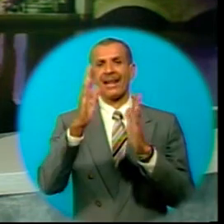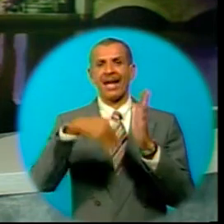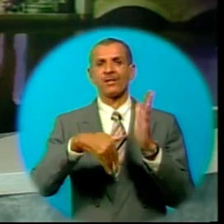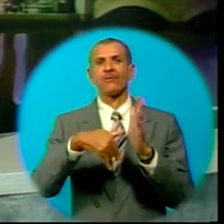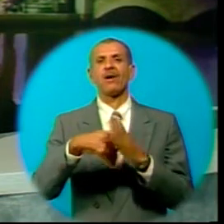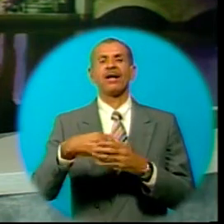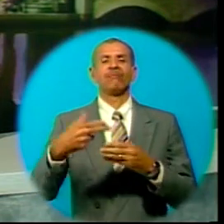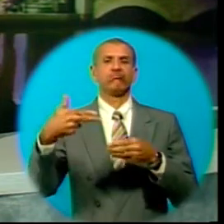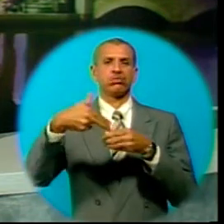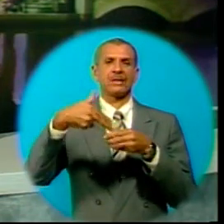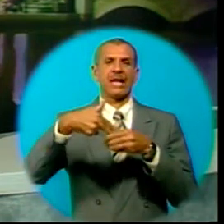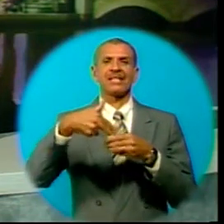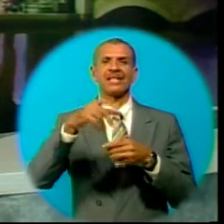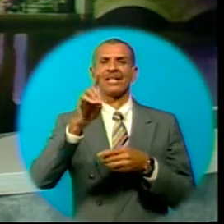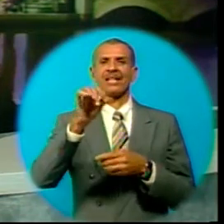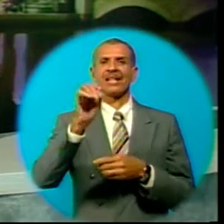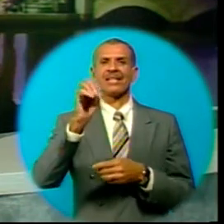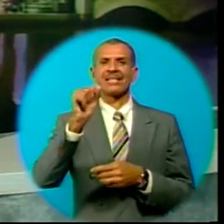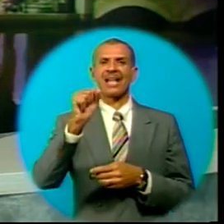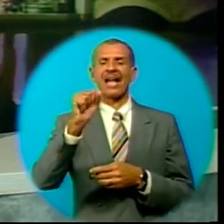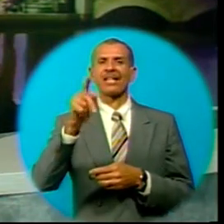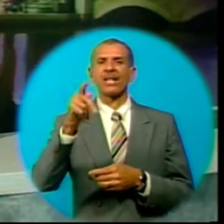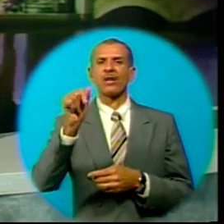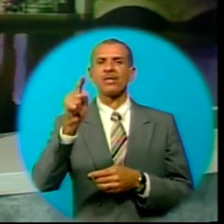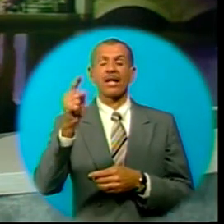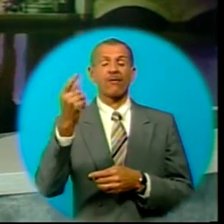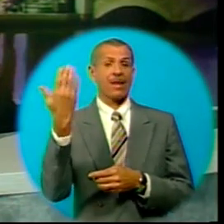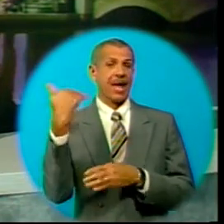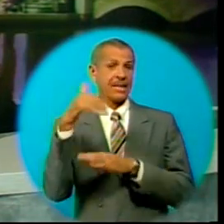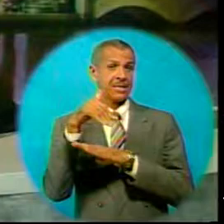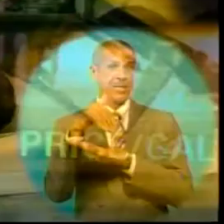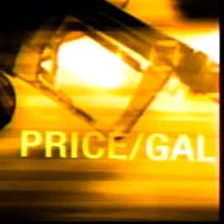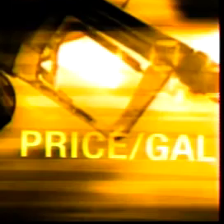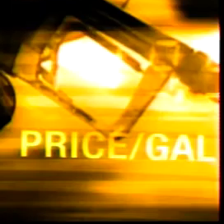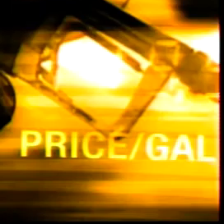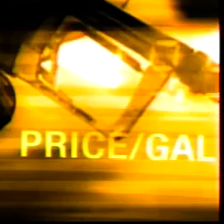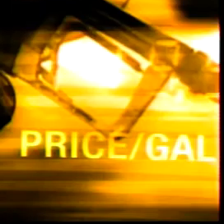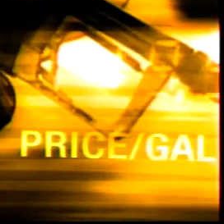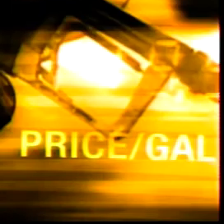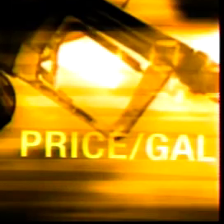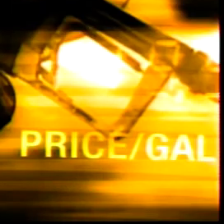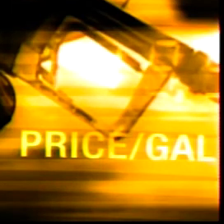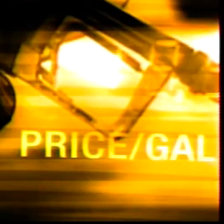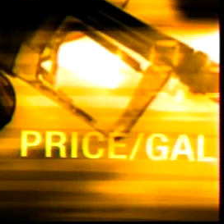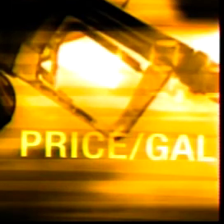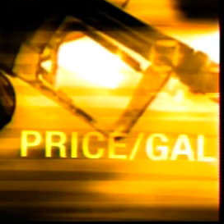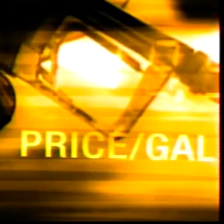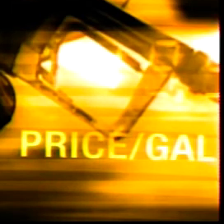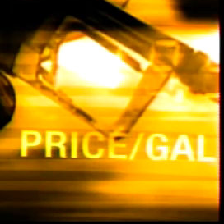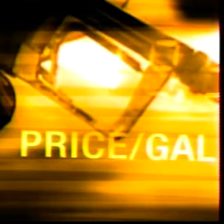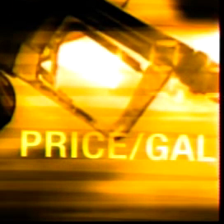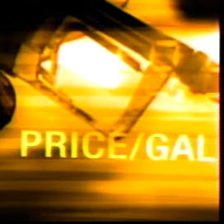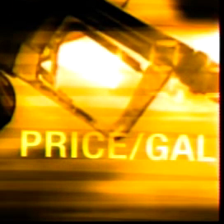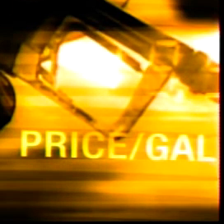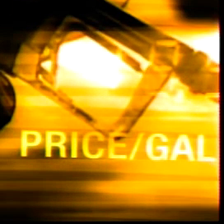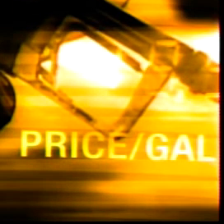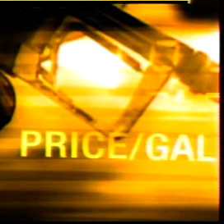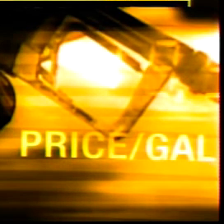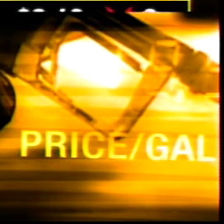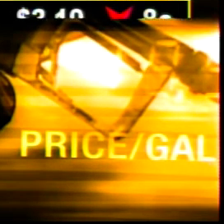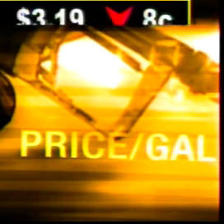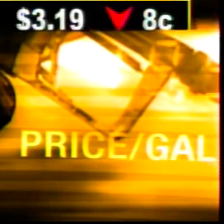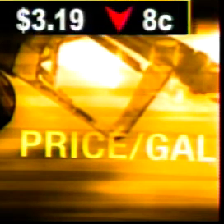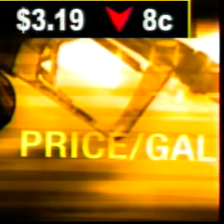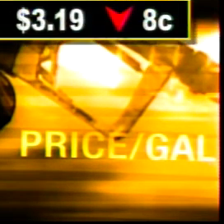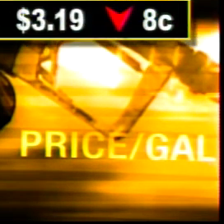gasoline, diesel and kerosene. Effective midnight last night, the cost of gasoline fell by 8 cents from $3.27 per